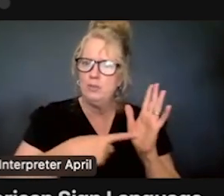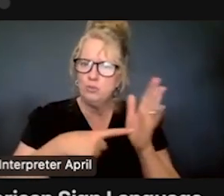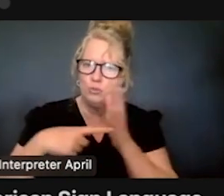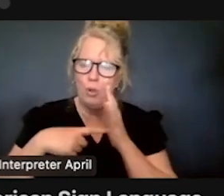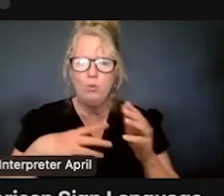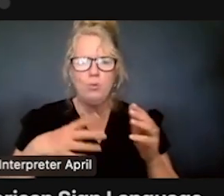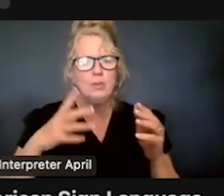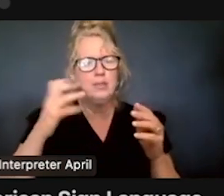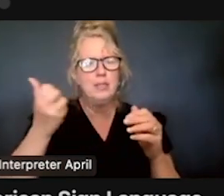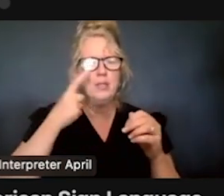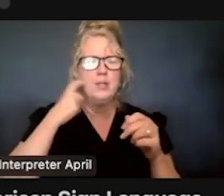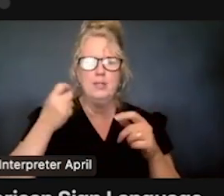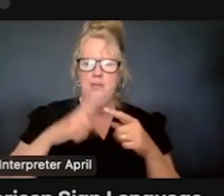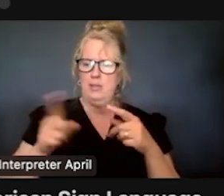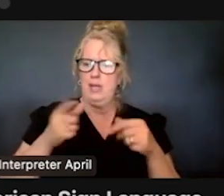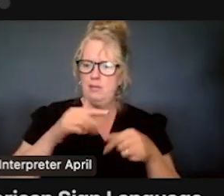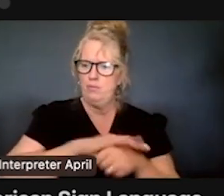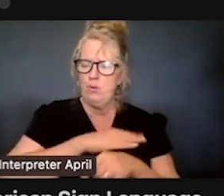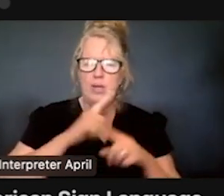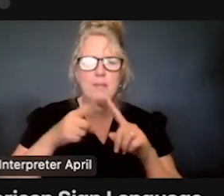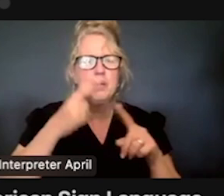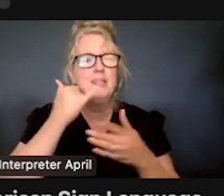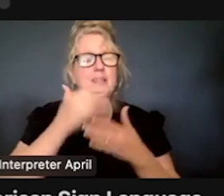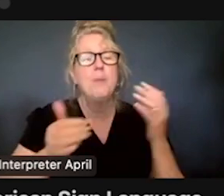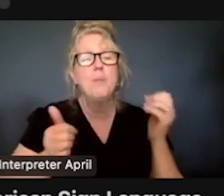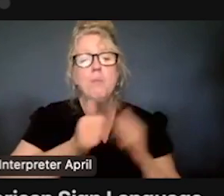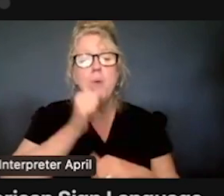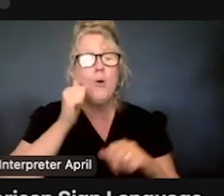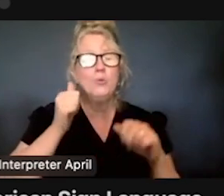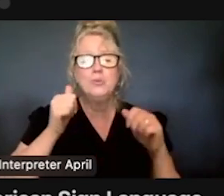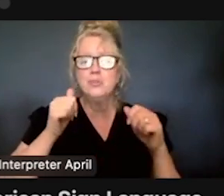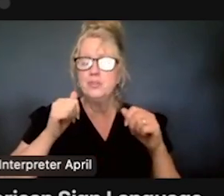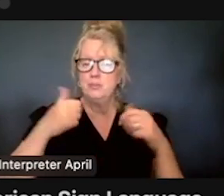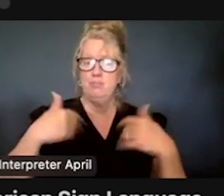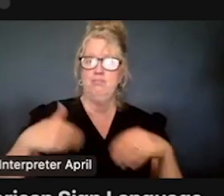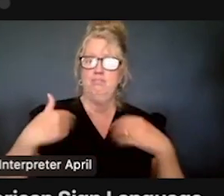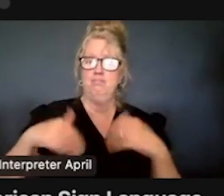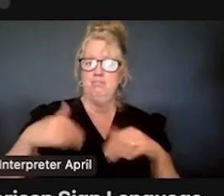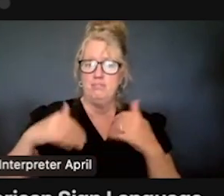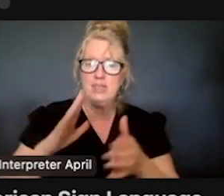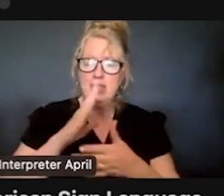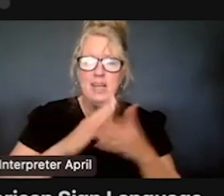from far in some of the most uncharted and some of the most